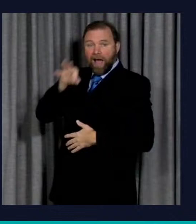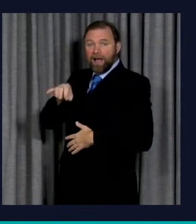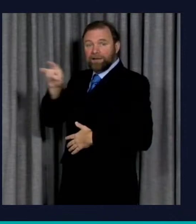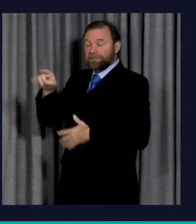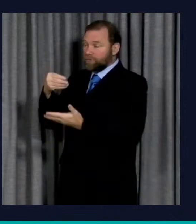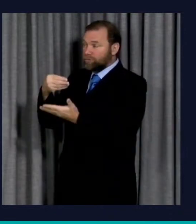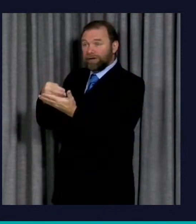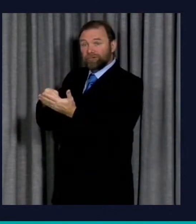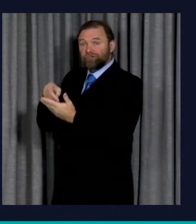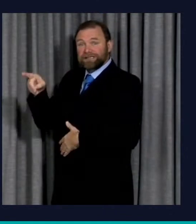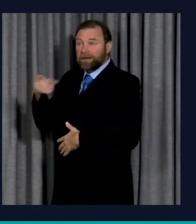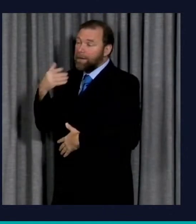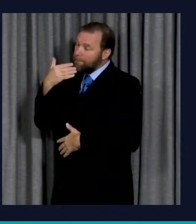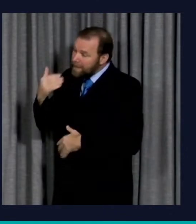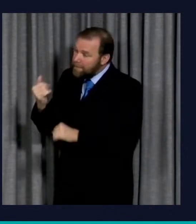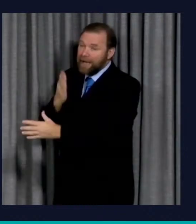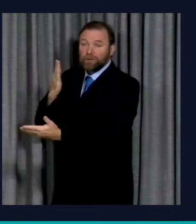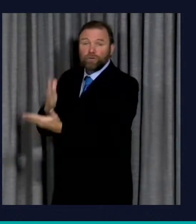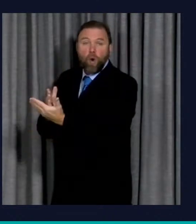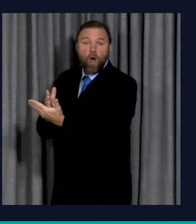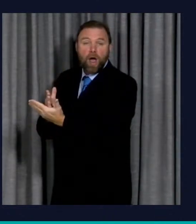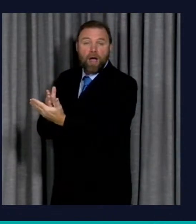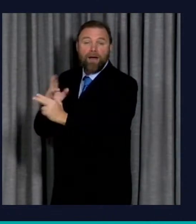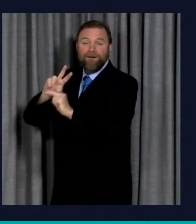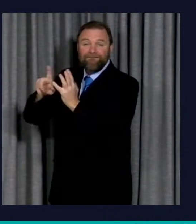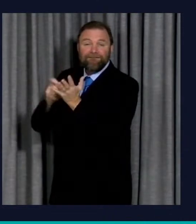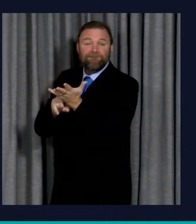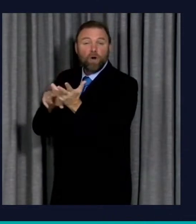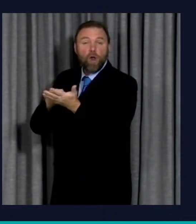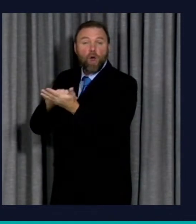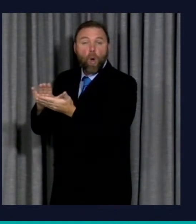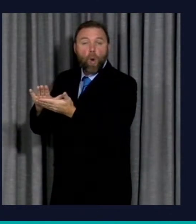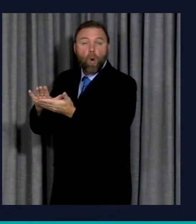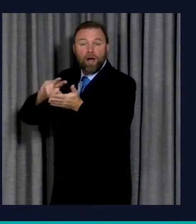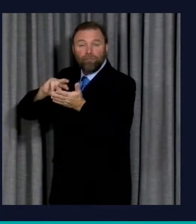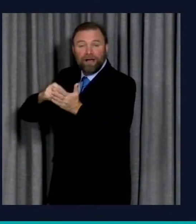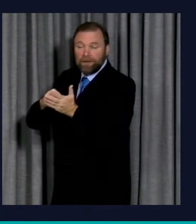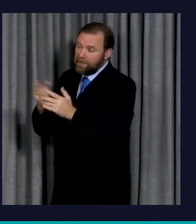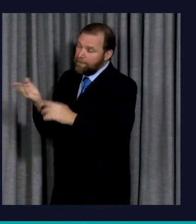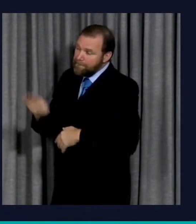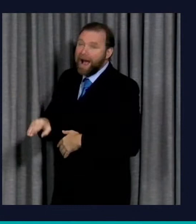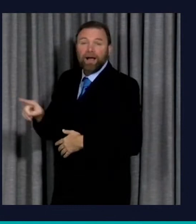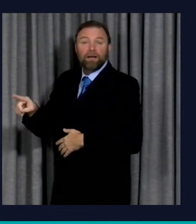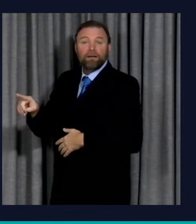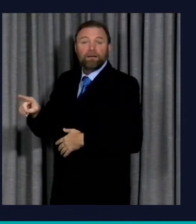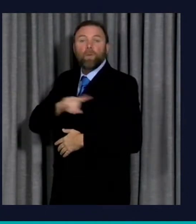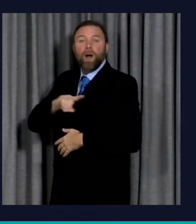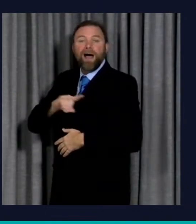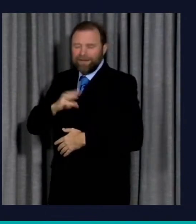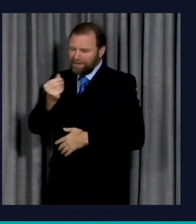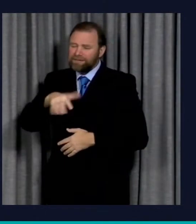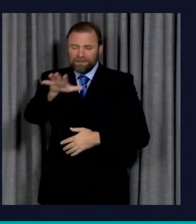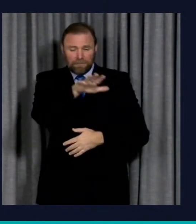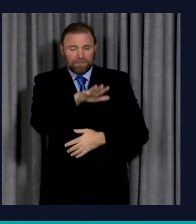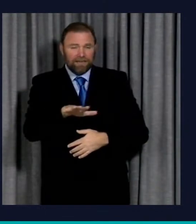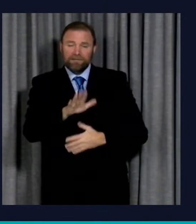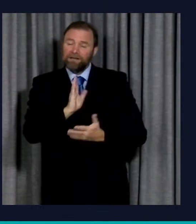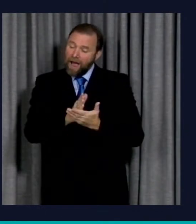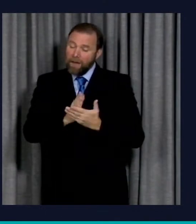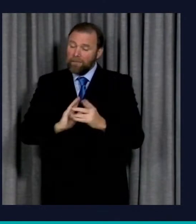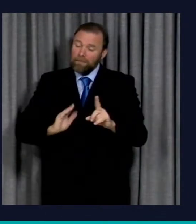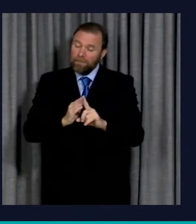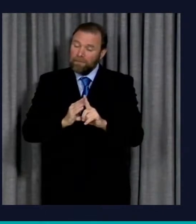Treasury to put those furlough arrangements in place for the sectors that are most directly affected by